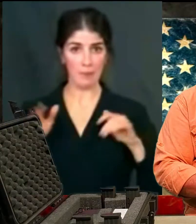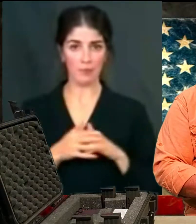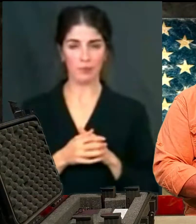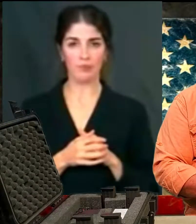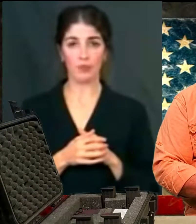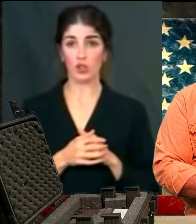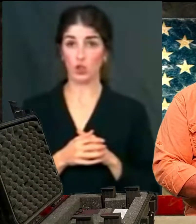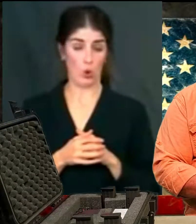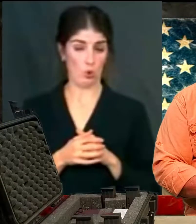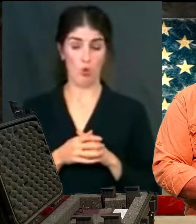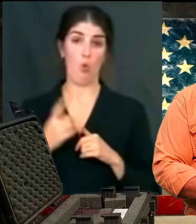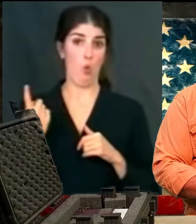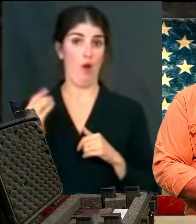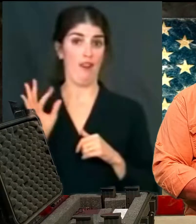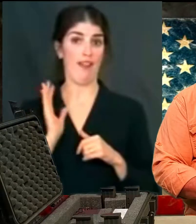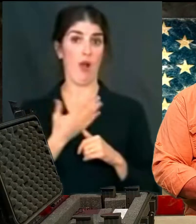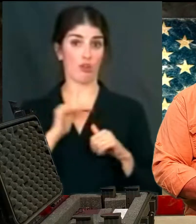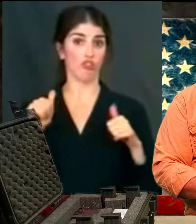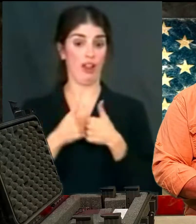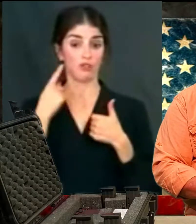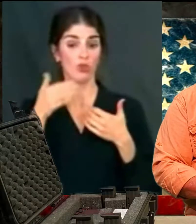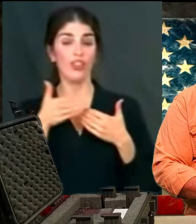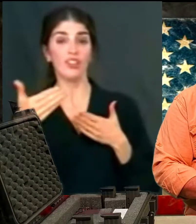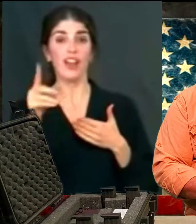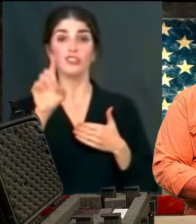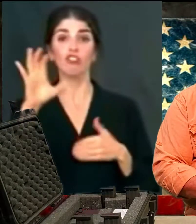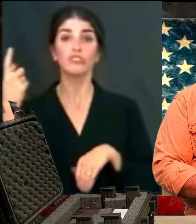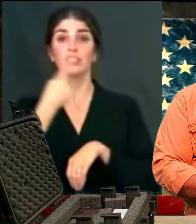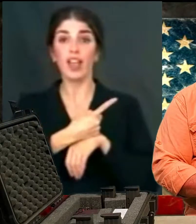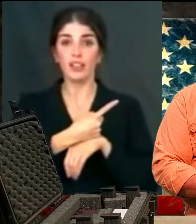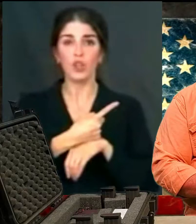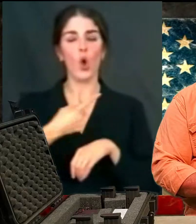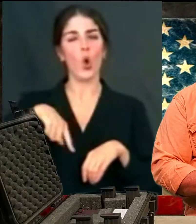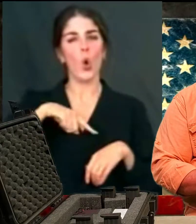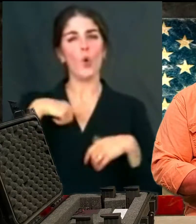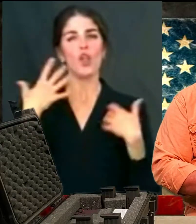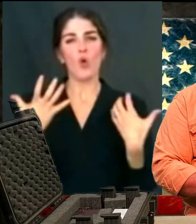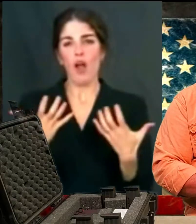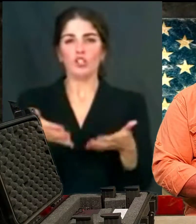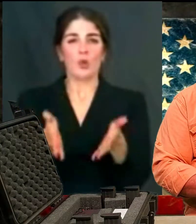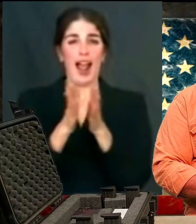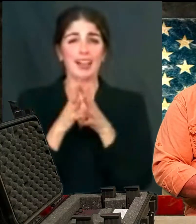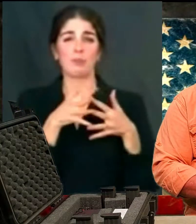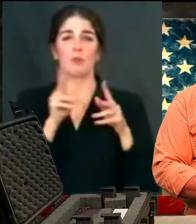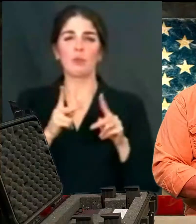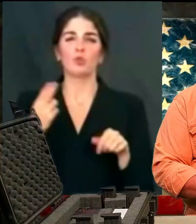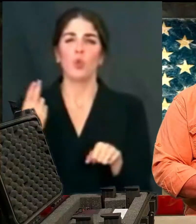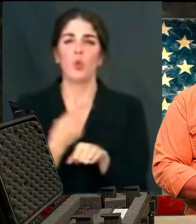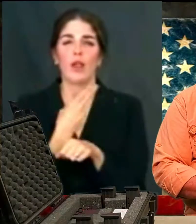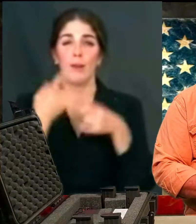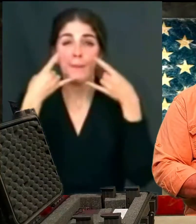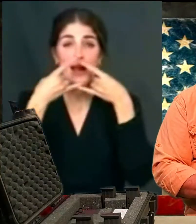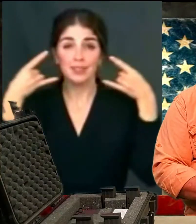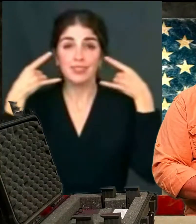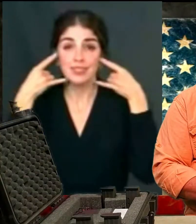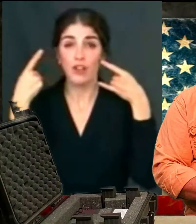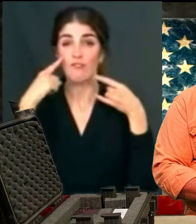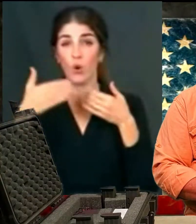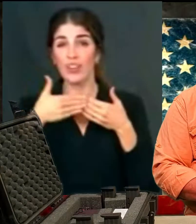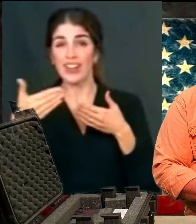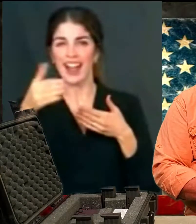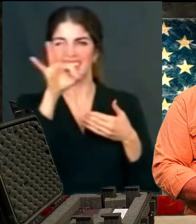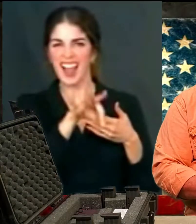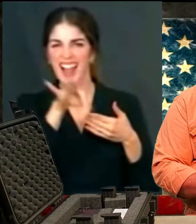Norma, and it also 40 grains. And then I've got Hornady Critical Defense, which is